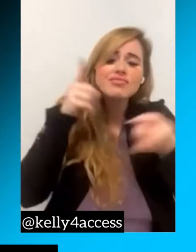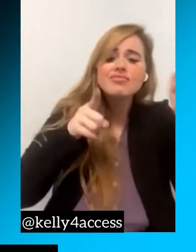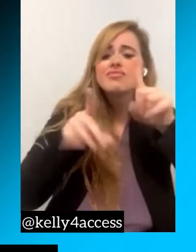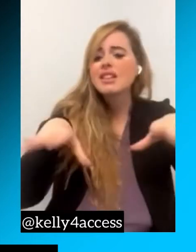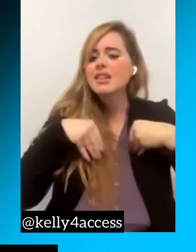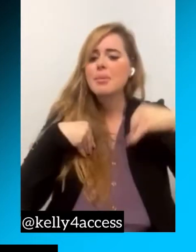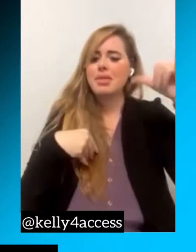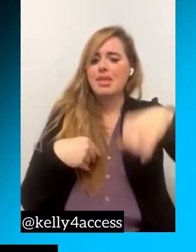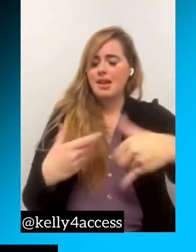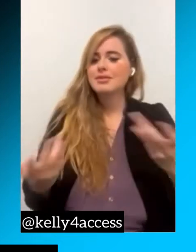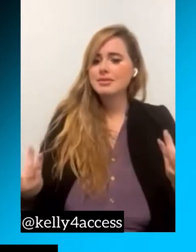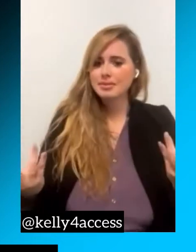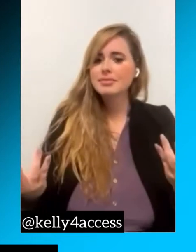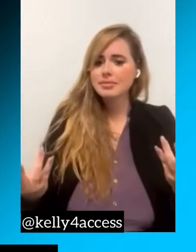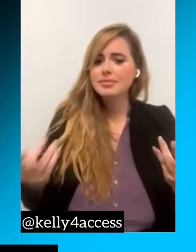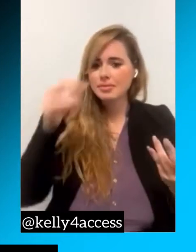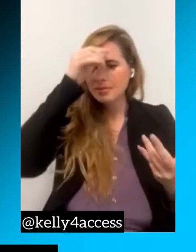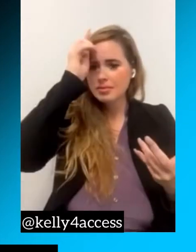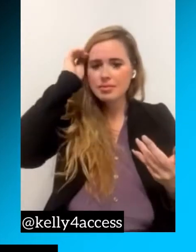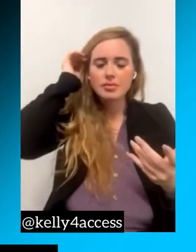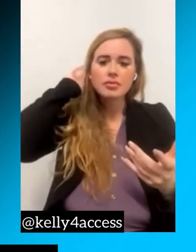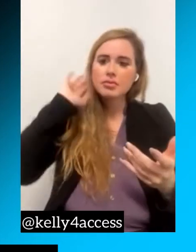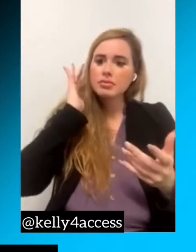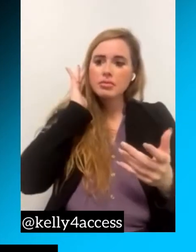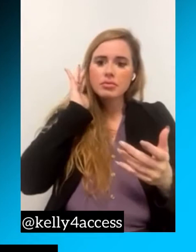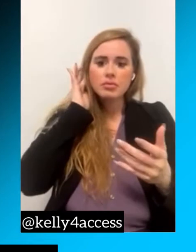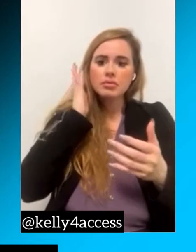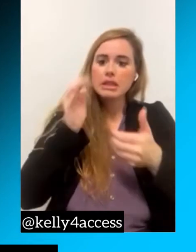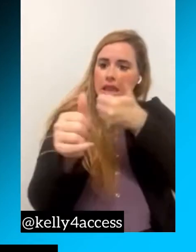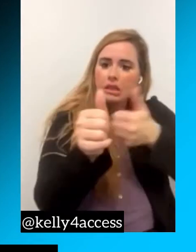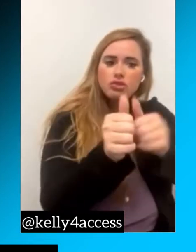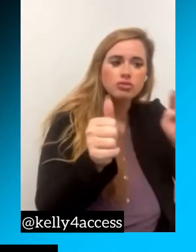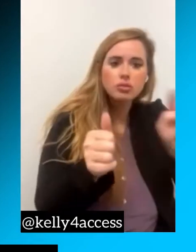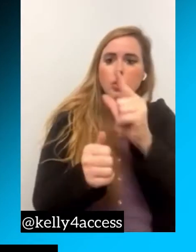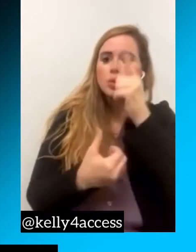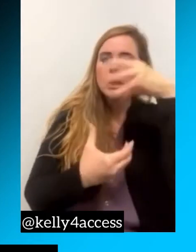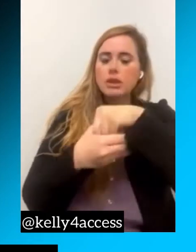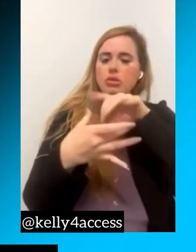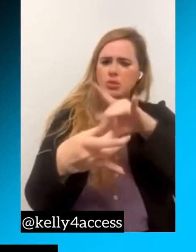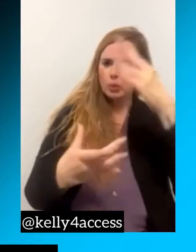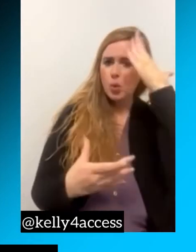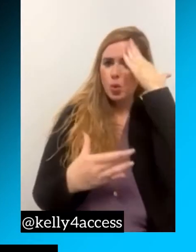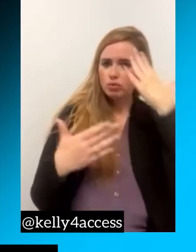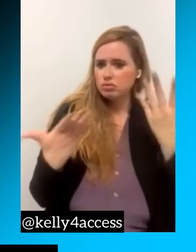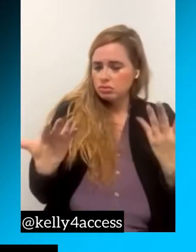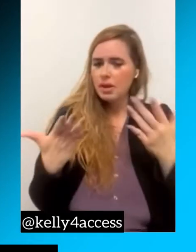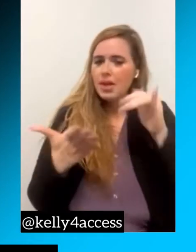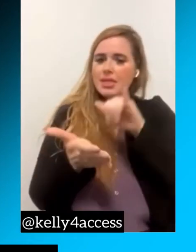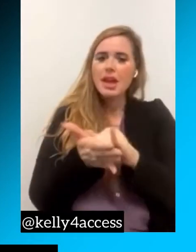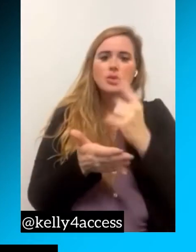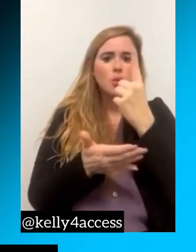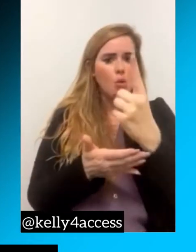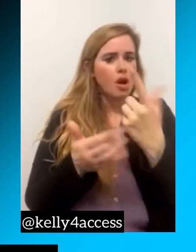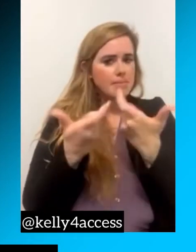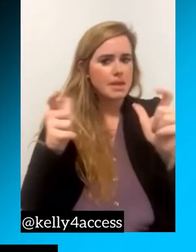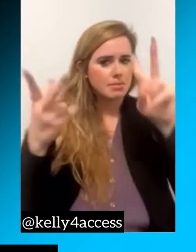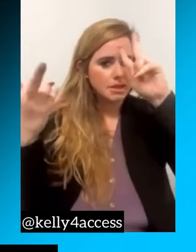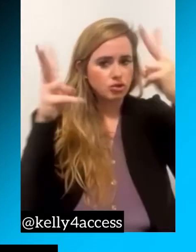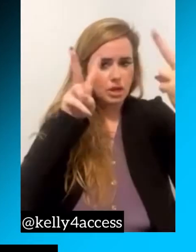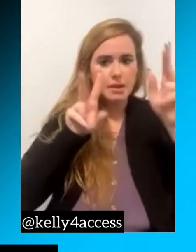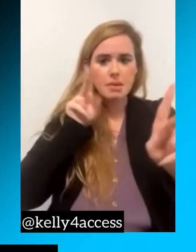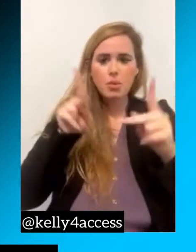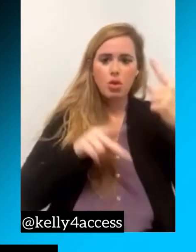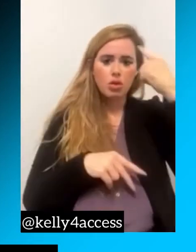and everybody knows where they're at. And that's one of the biggest misconceptions that are in